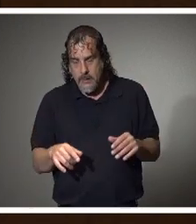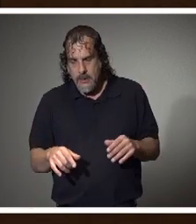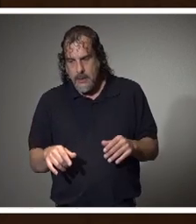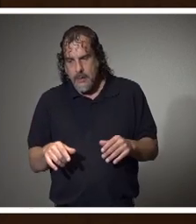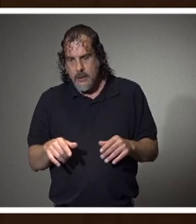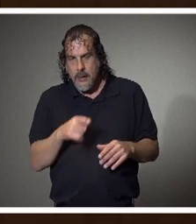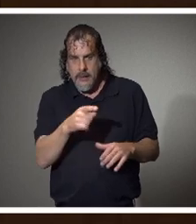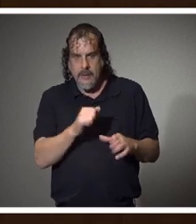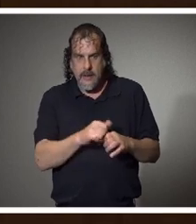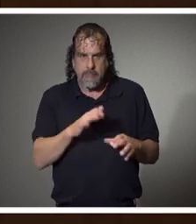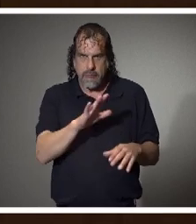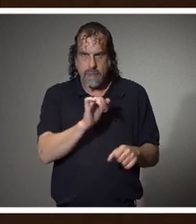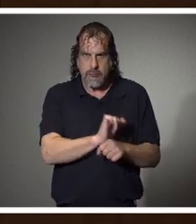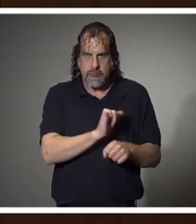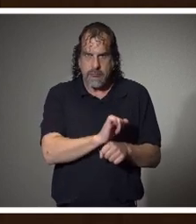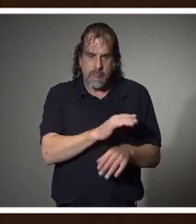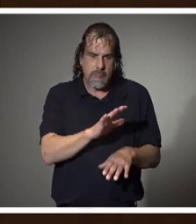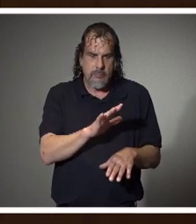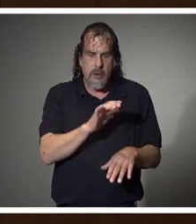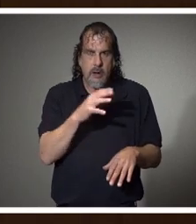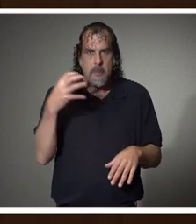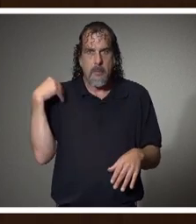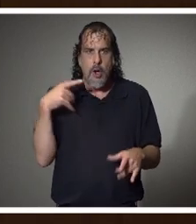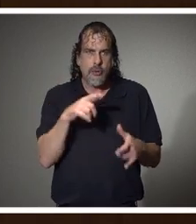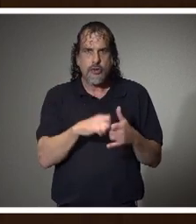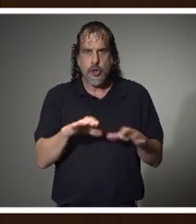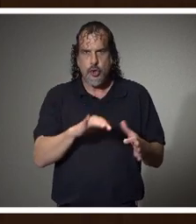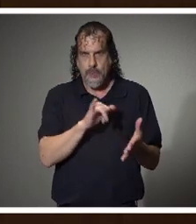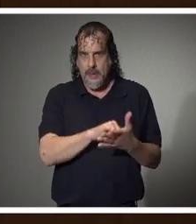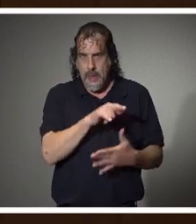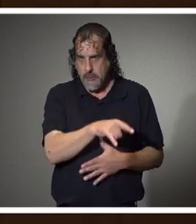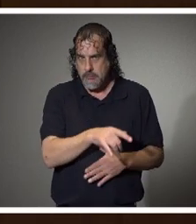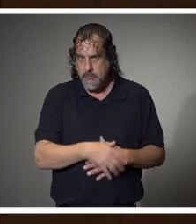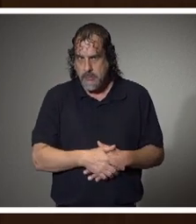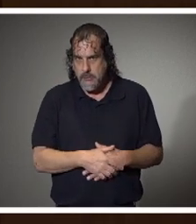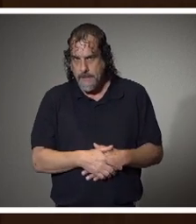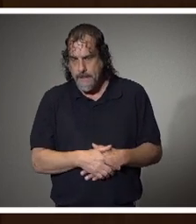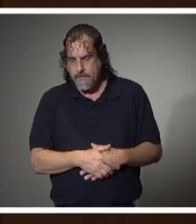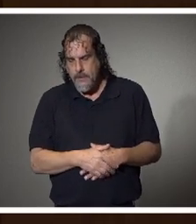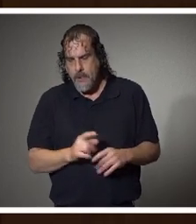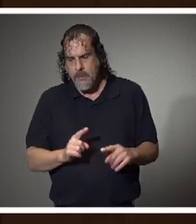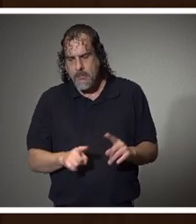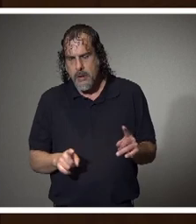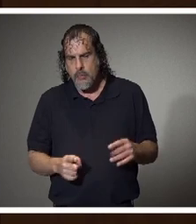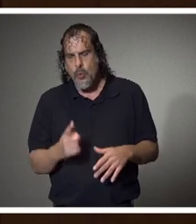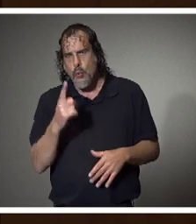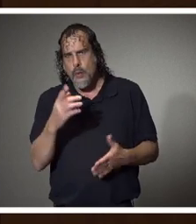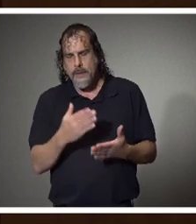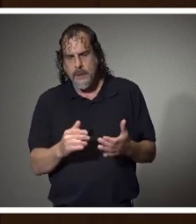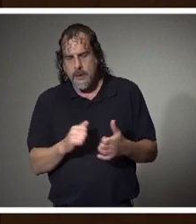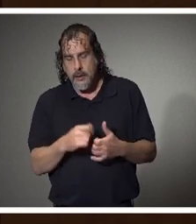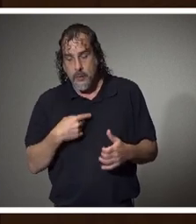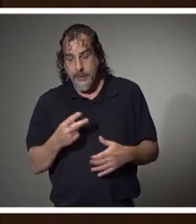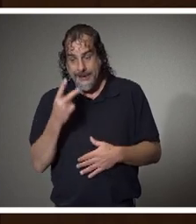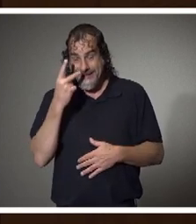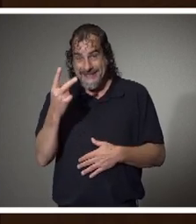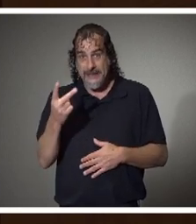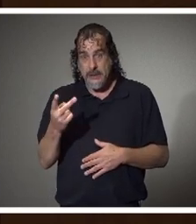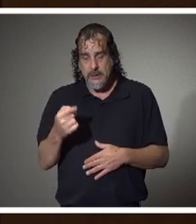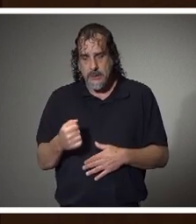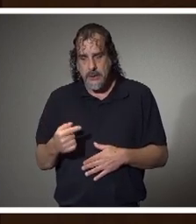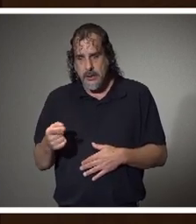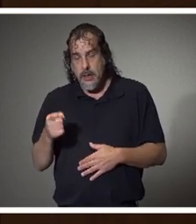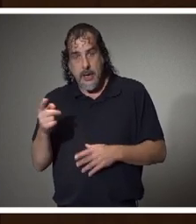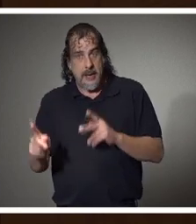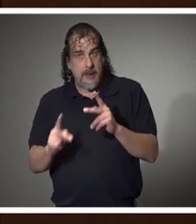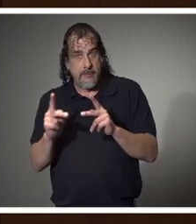to their employer if that's the path they choose. But one of the things that's become painfully obvious is that people's